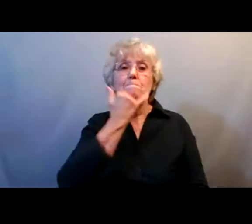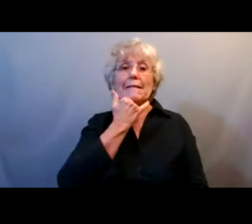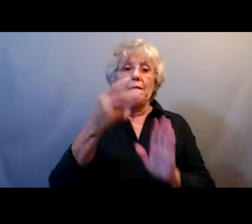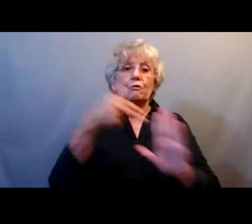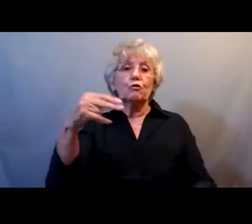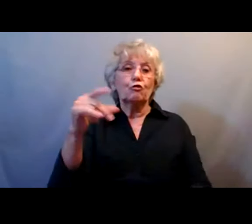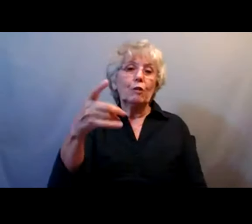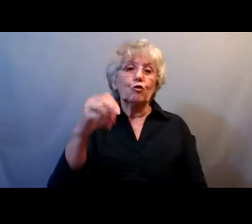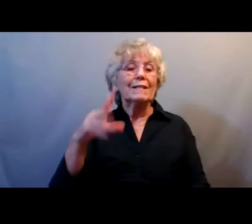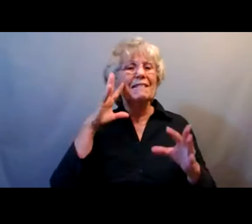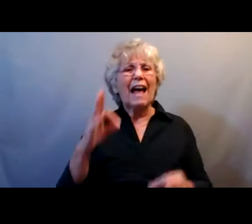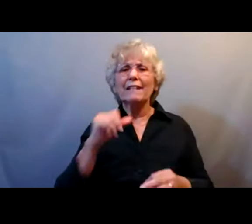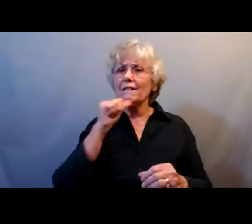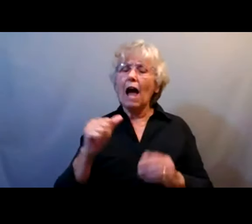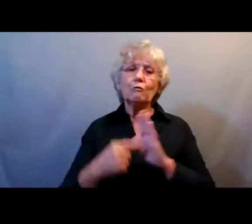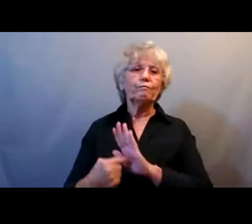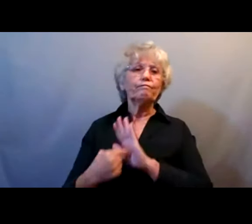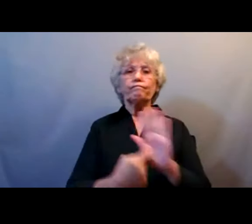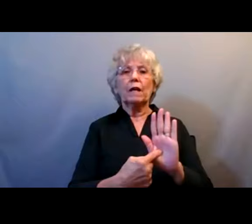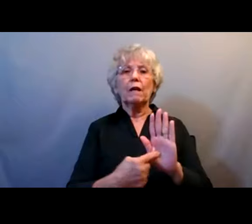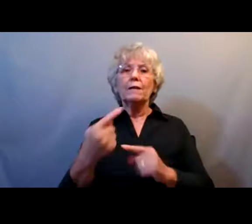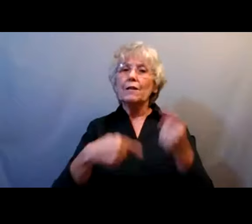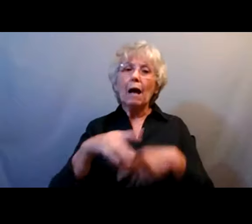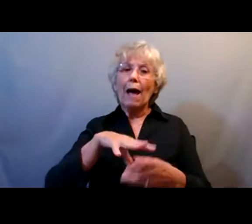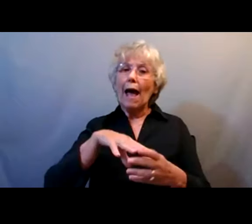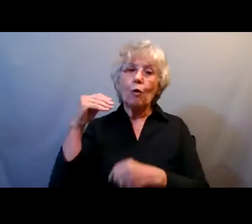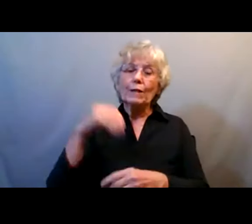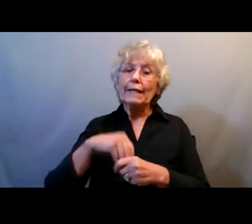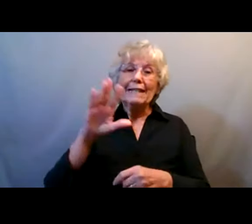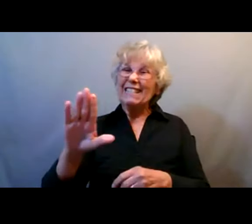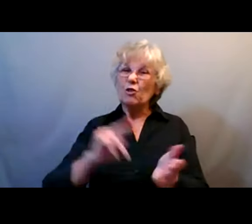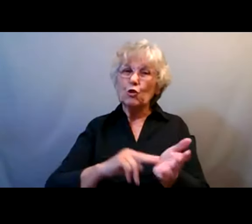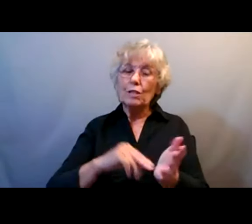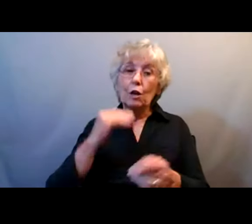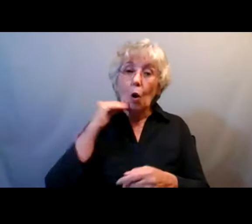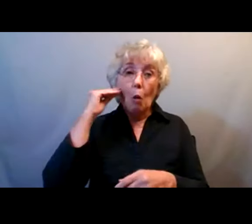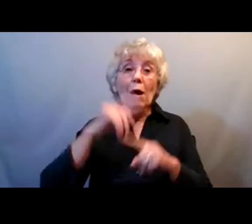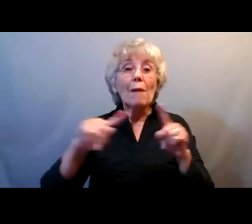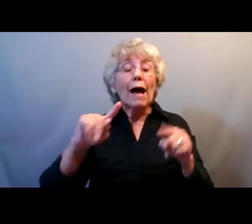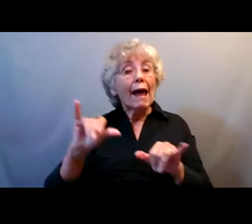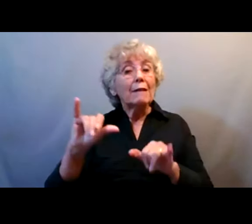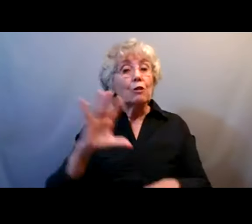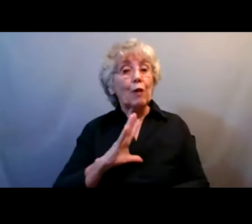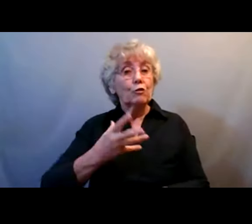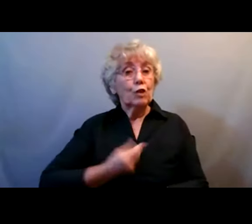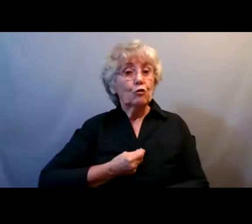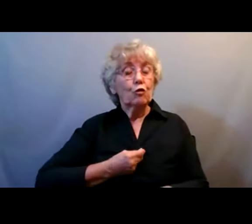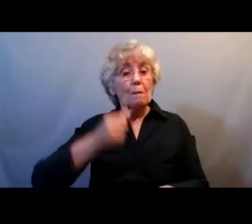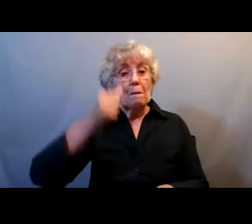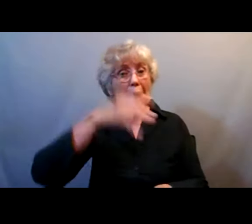home where he was. But as a transgender man, he could not